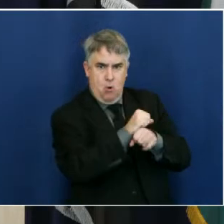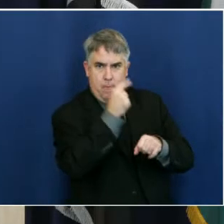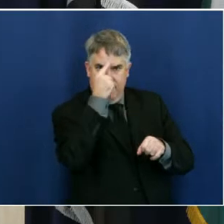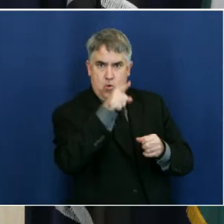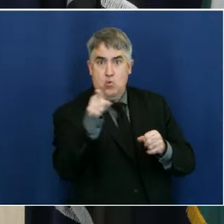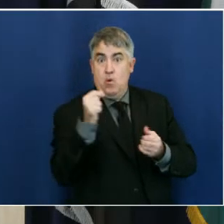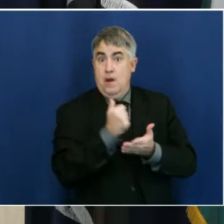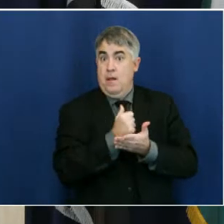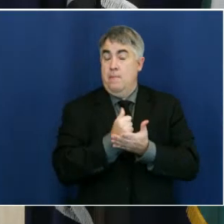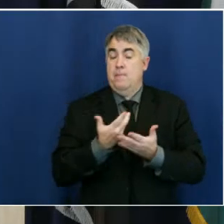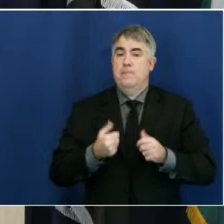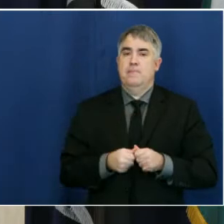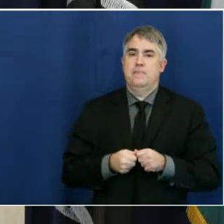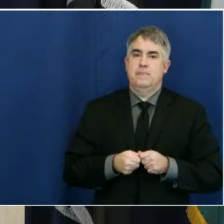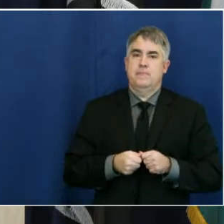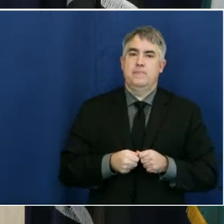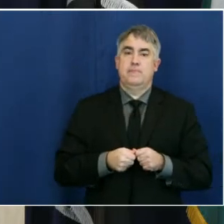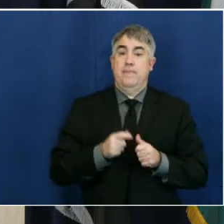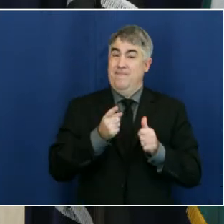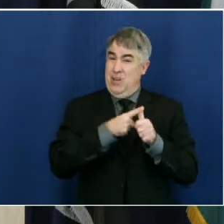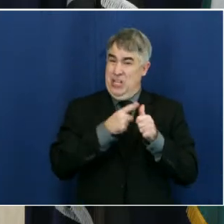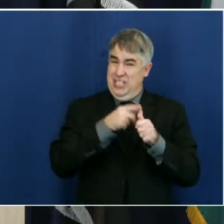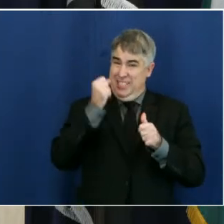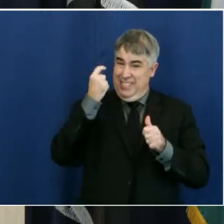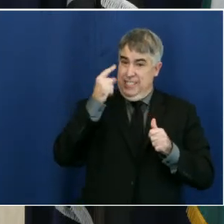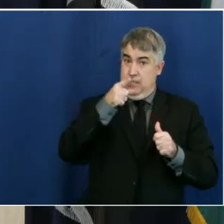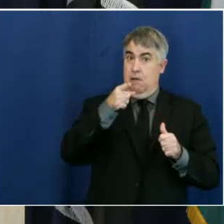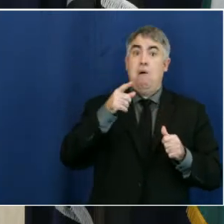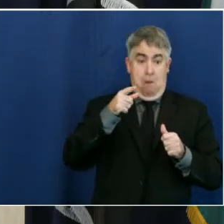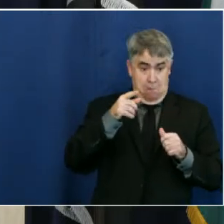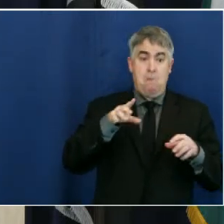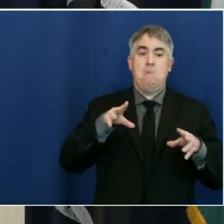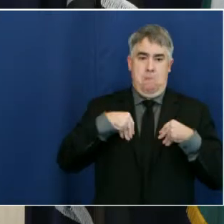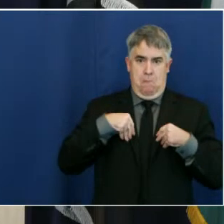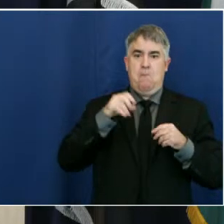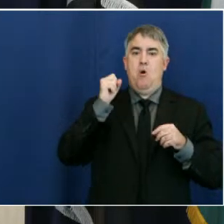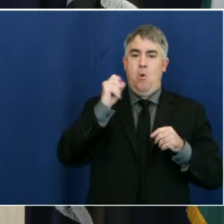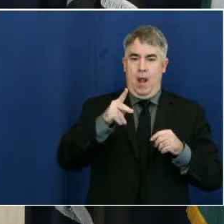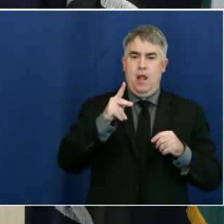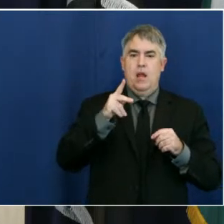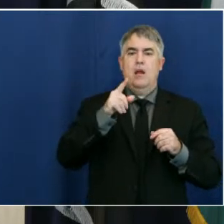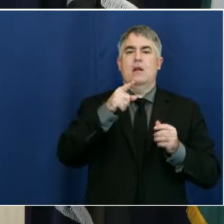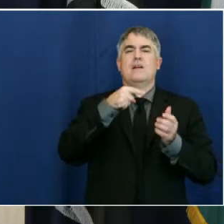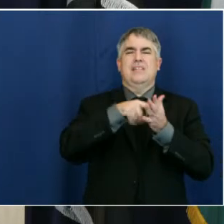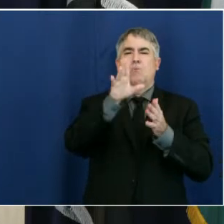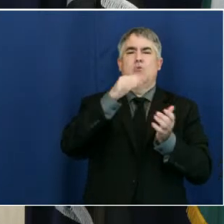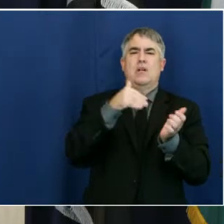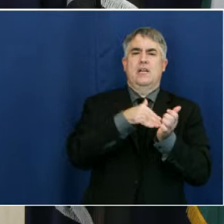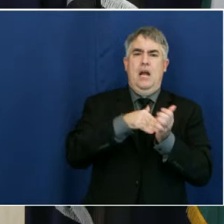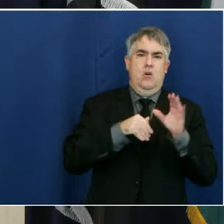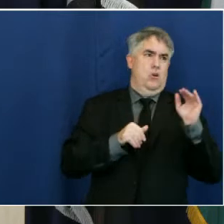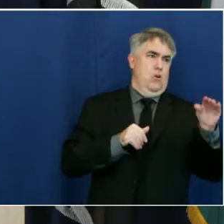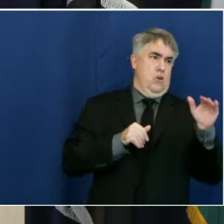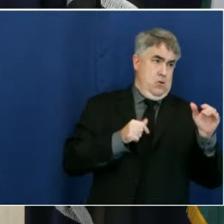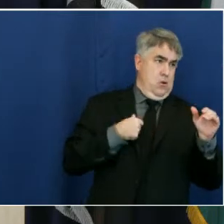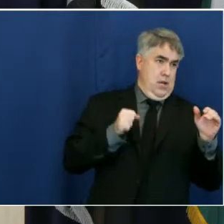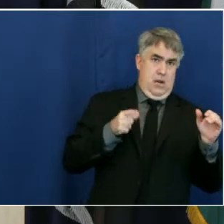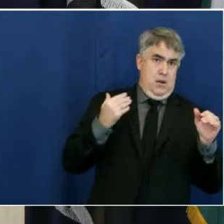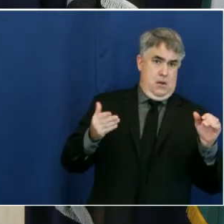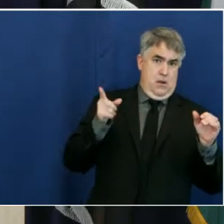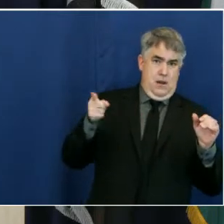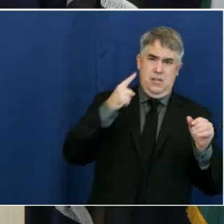see if your healthcare provider has them first. If they do not, then utilize the appointment systems of the county. But starting tomorrow, seniors will be able to